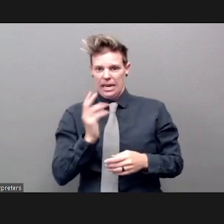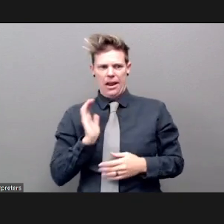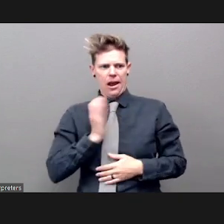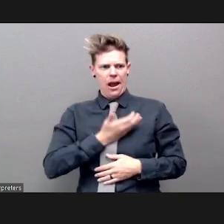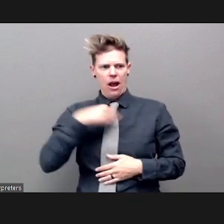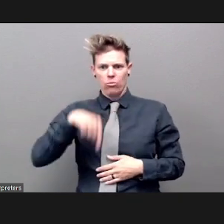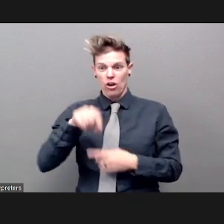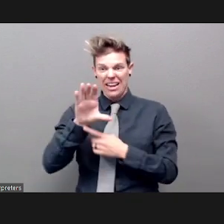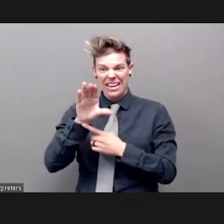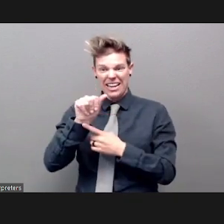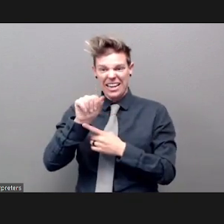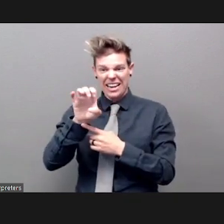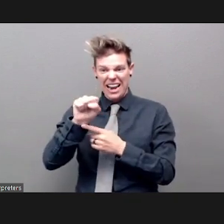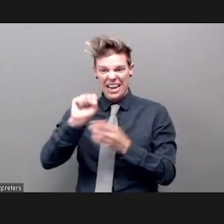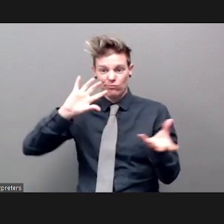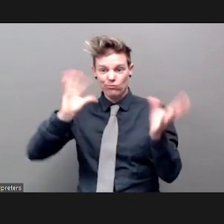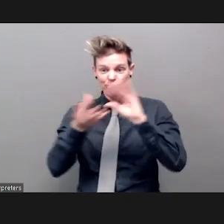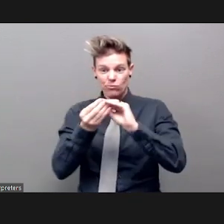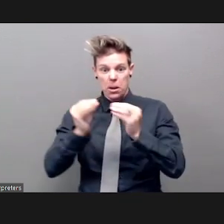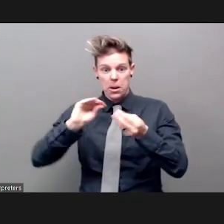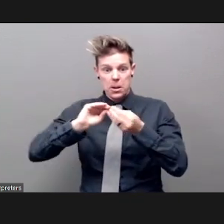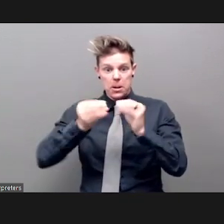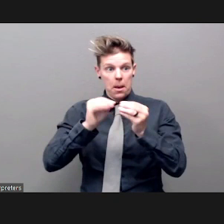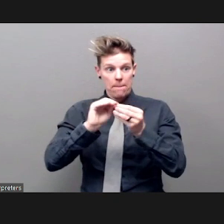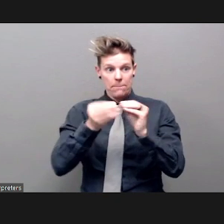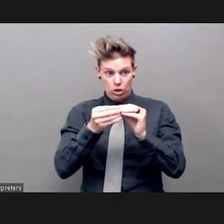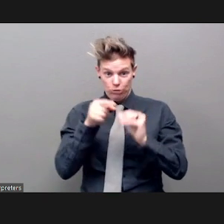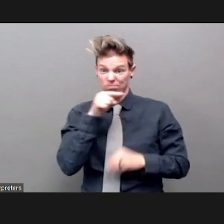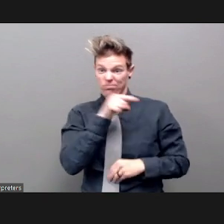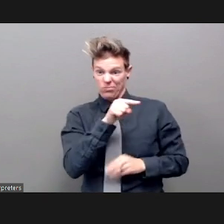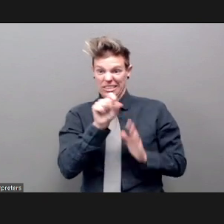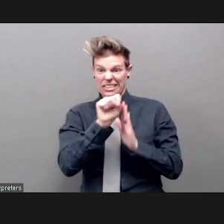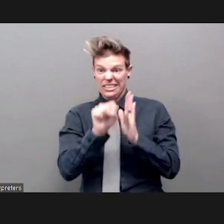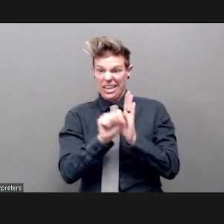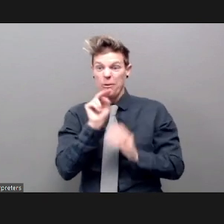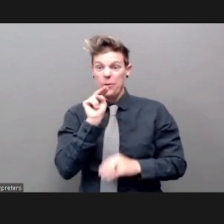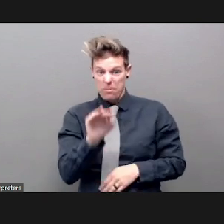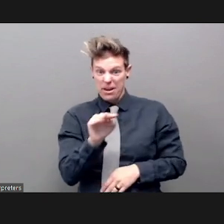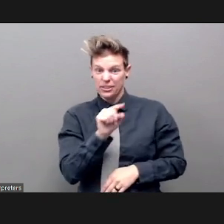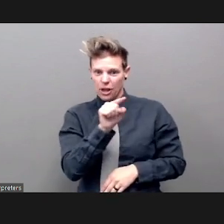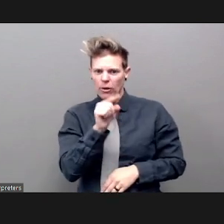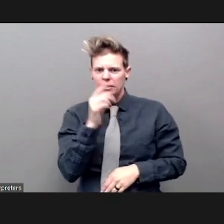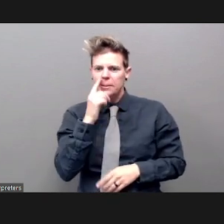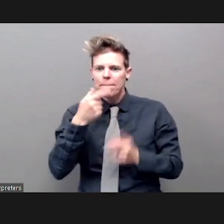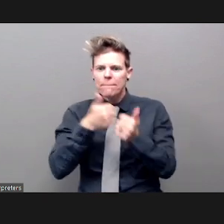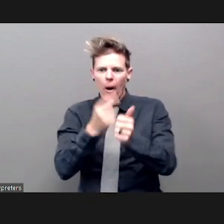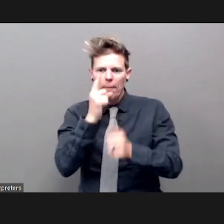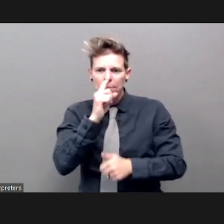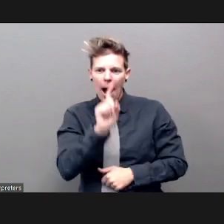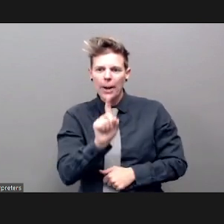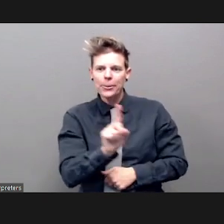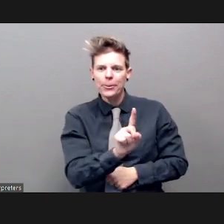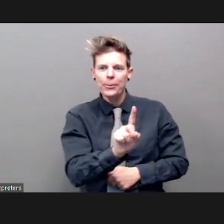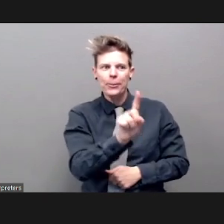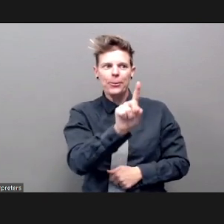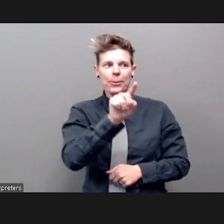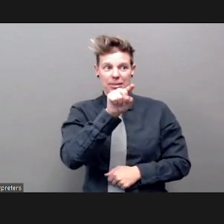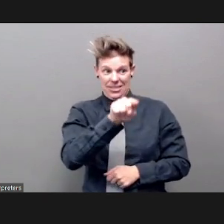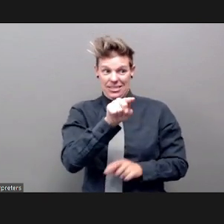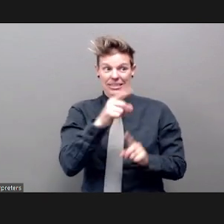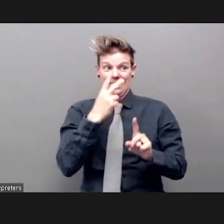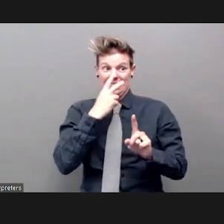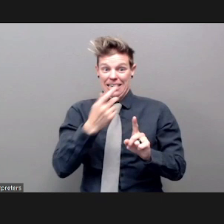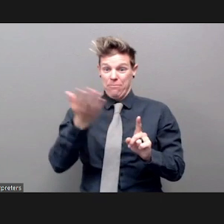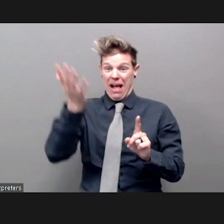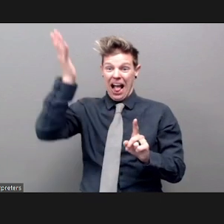that we have in our state by date of collection, going all the way back to the very beginning of the